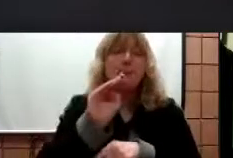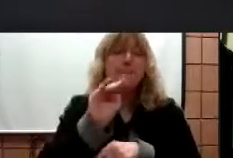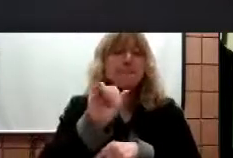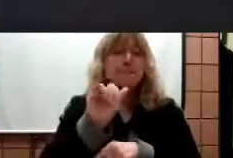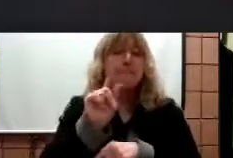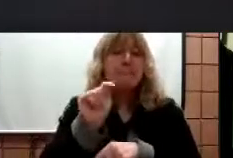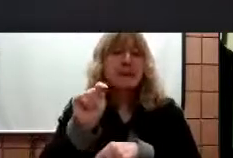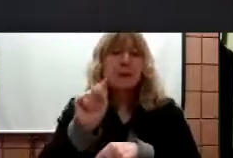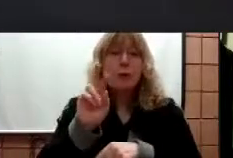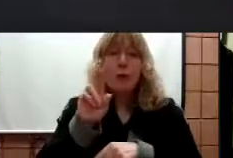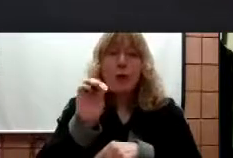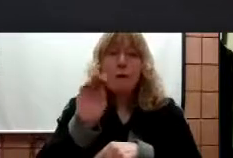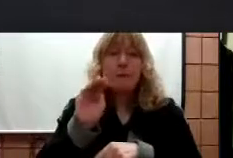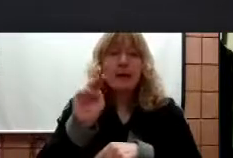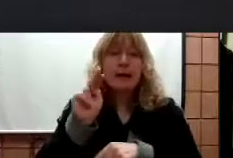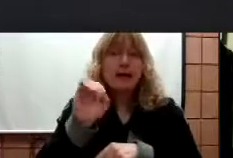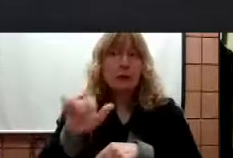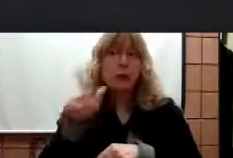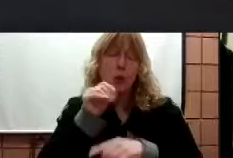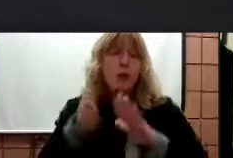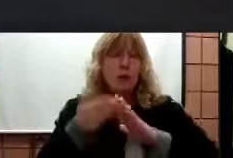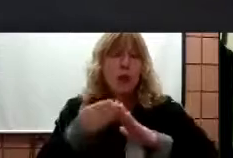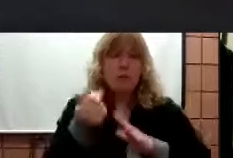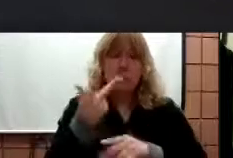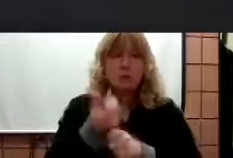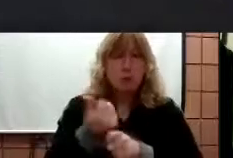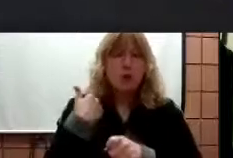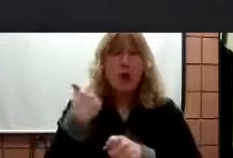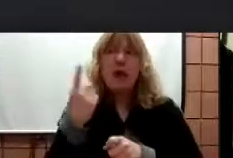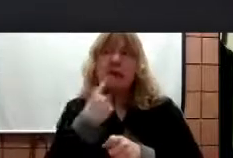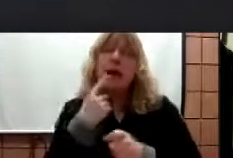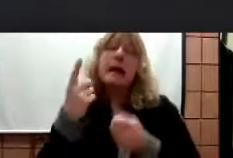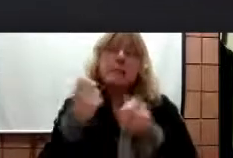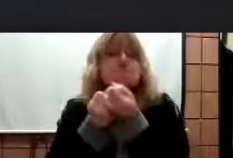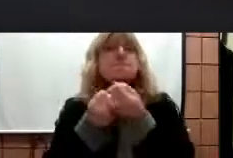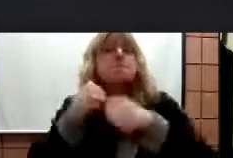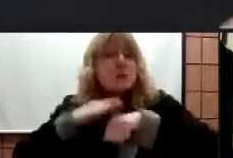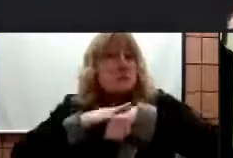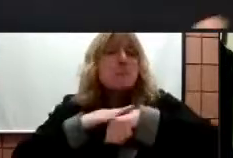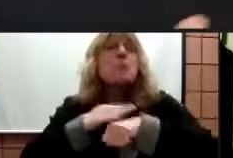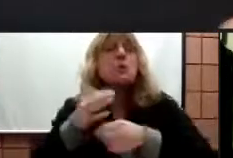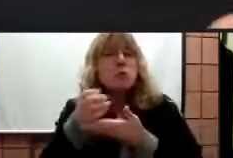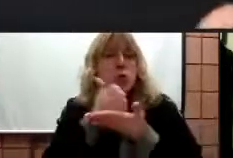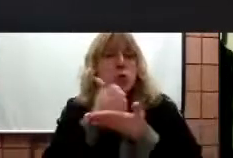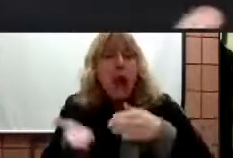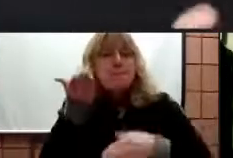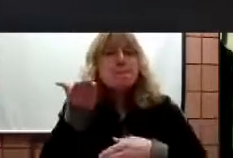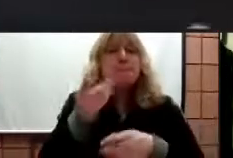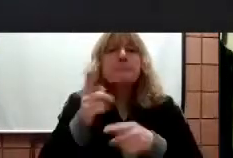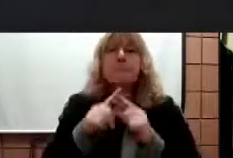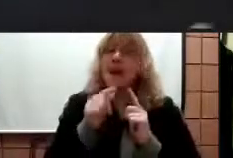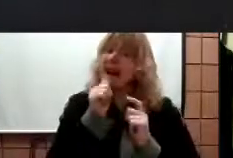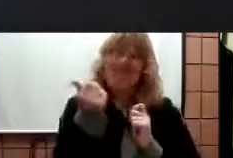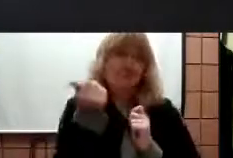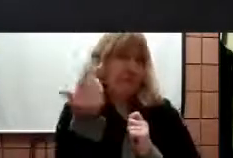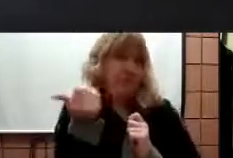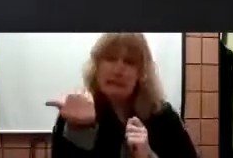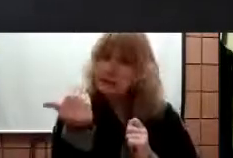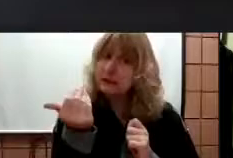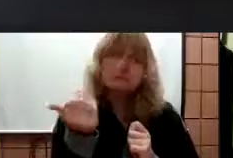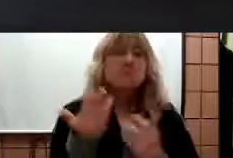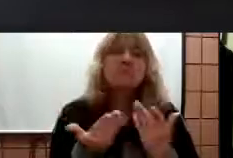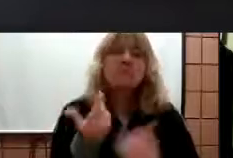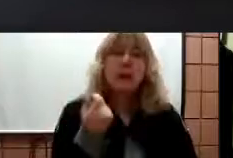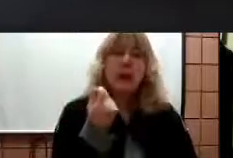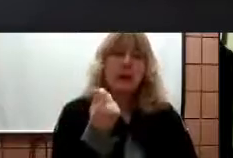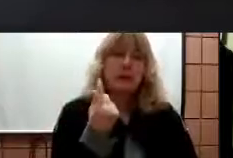they're for a minimum wage, but not $15, maybe $11. So that tells you if there's a bill, maybe the floor